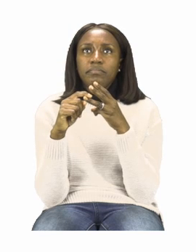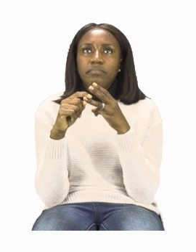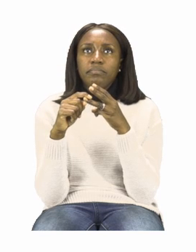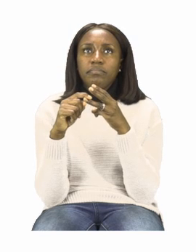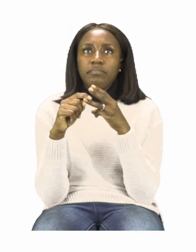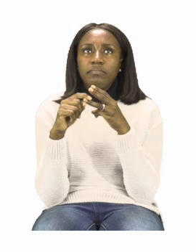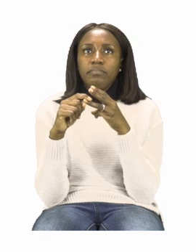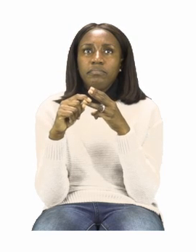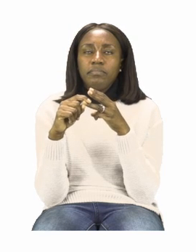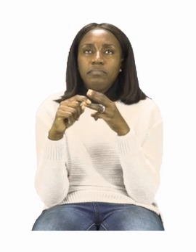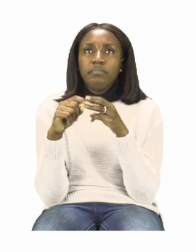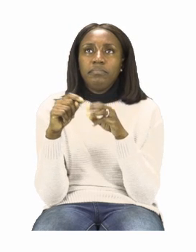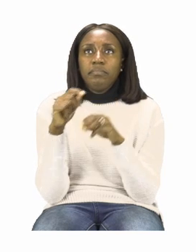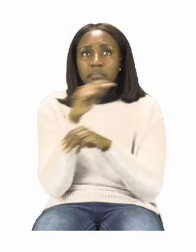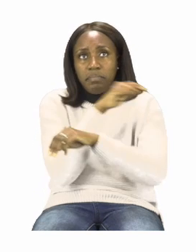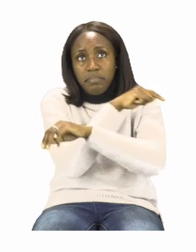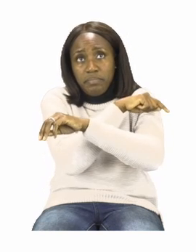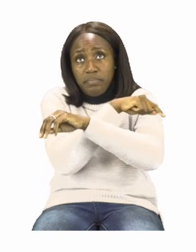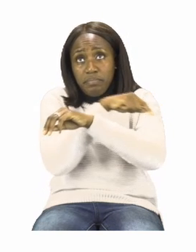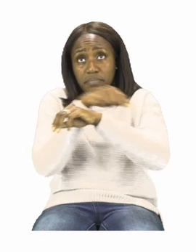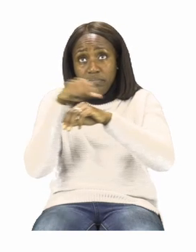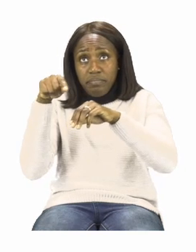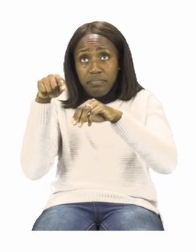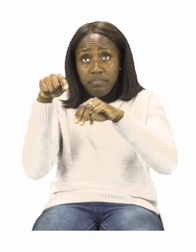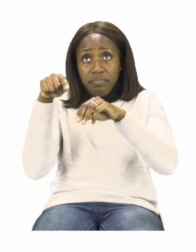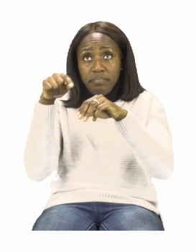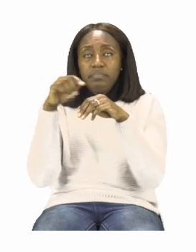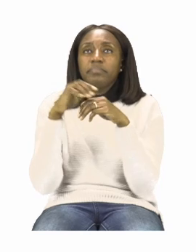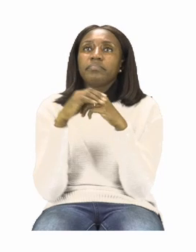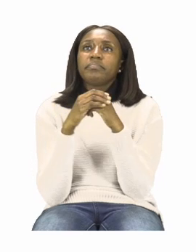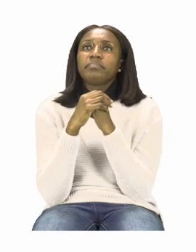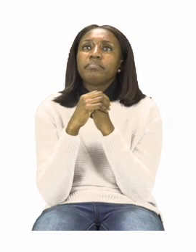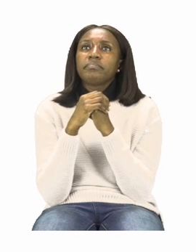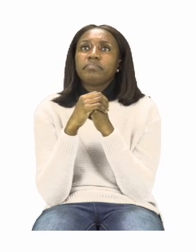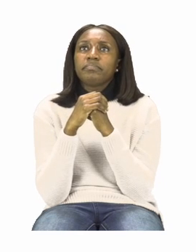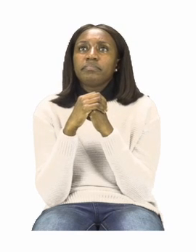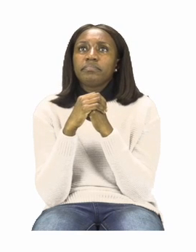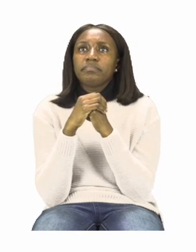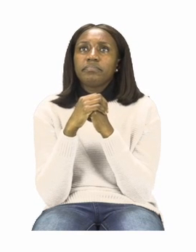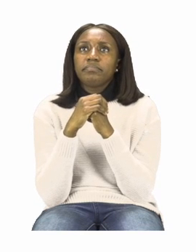In the third picture, what do you see?